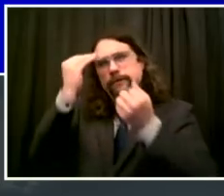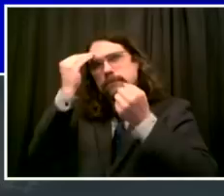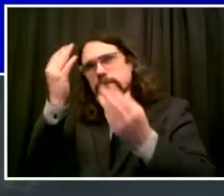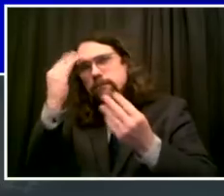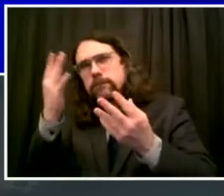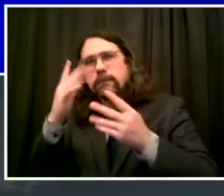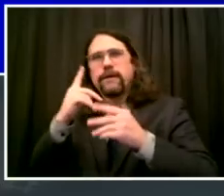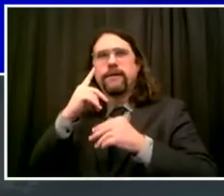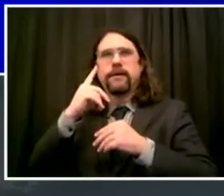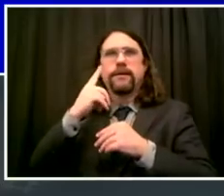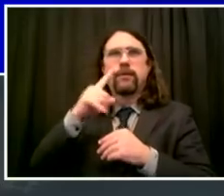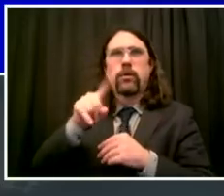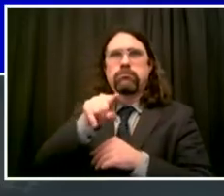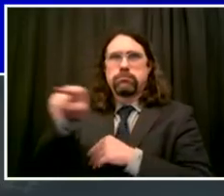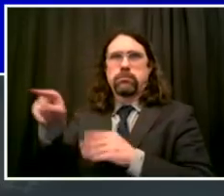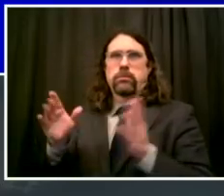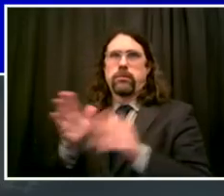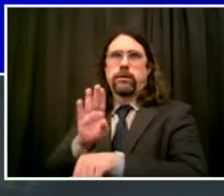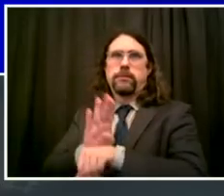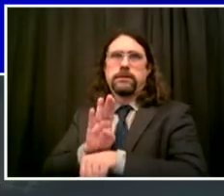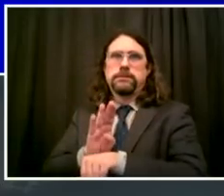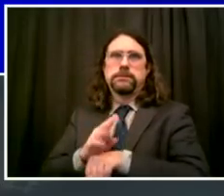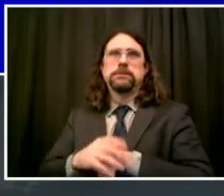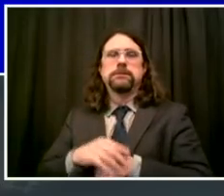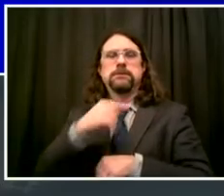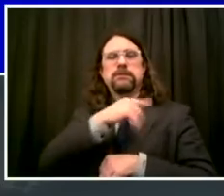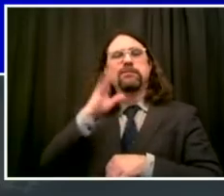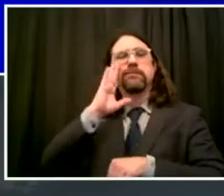job bringing in philanthropic support and